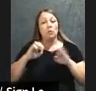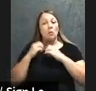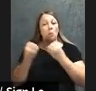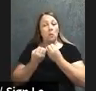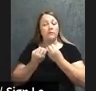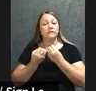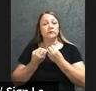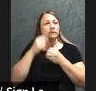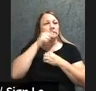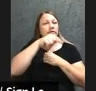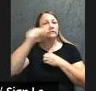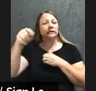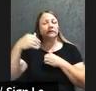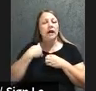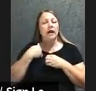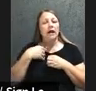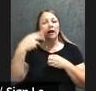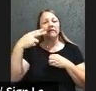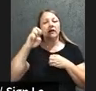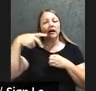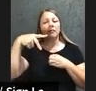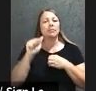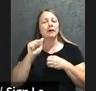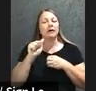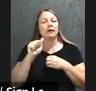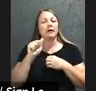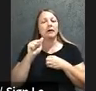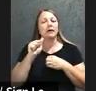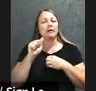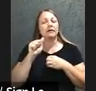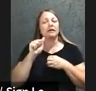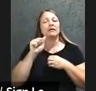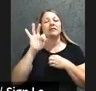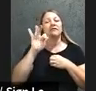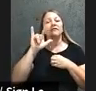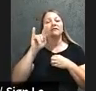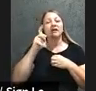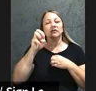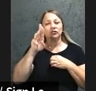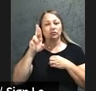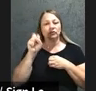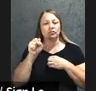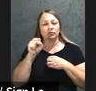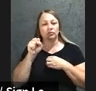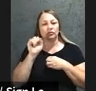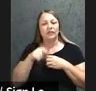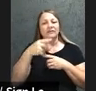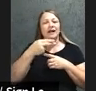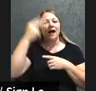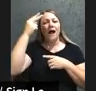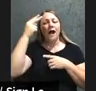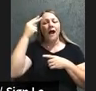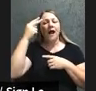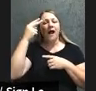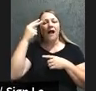all of our offices, we have HEPA filters, which stands for high efficiency particulate air cleaner. Basically filters out the air